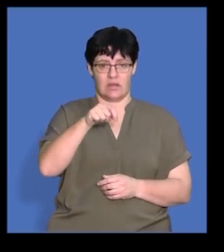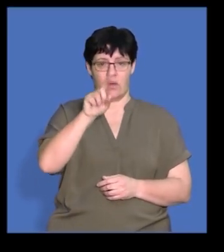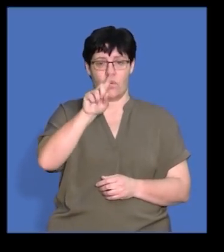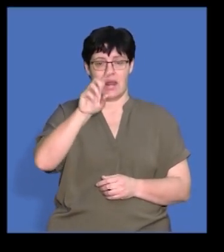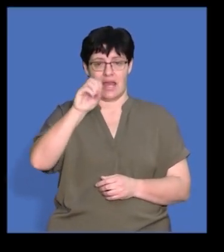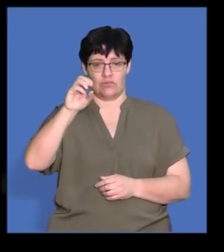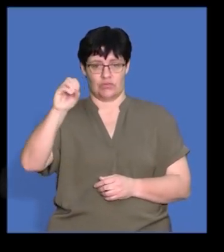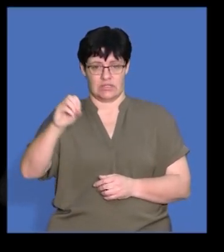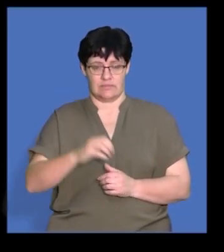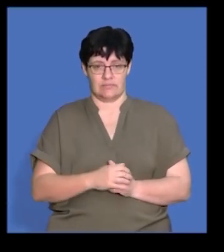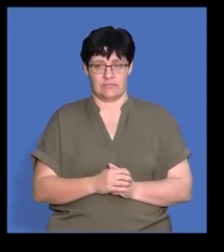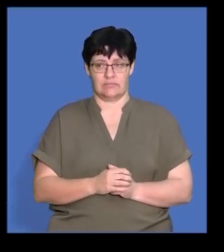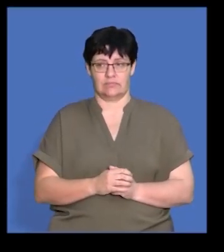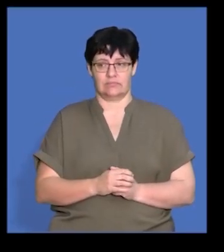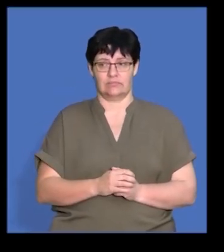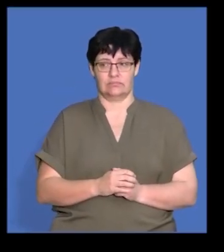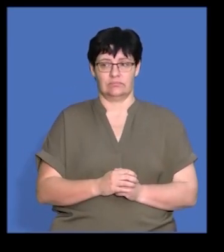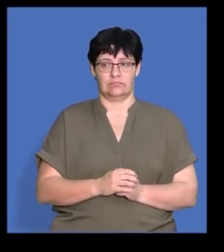303,100. So that is